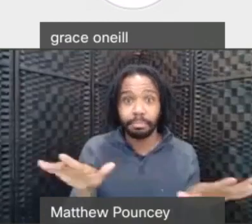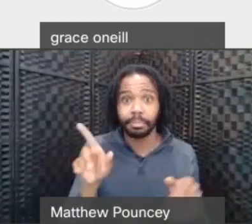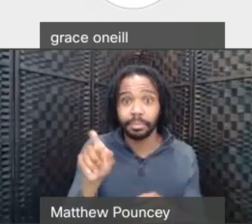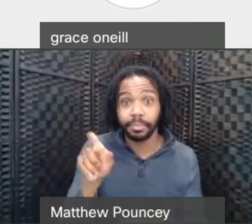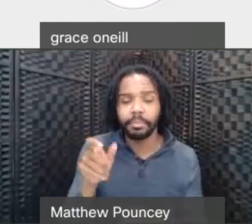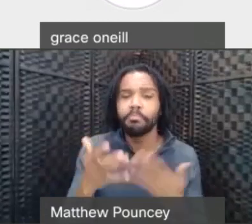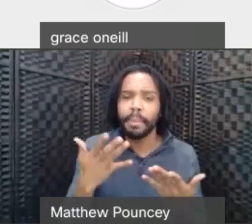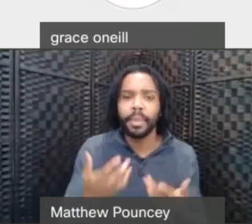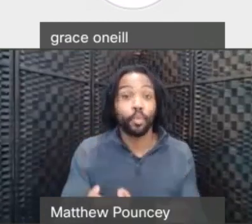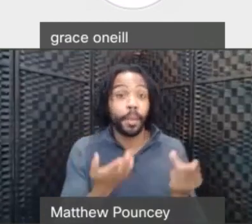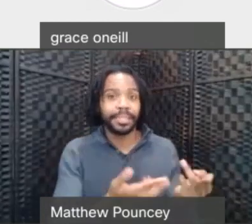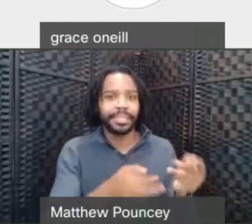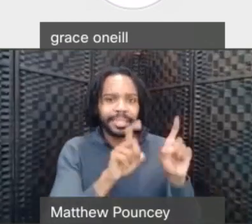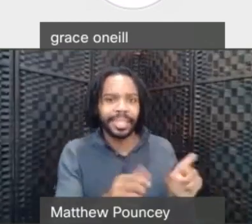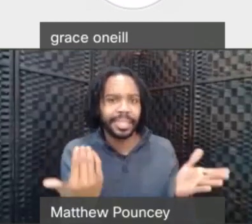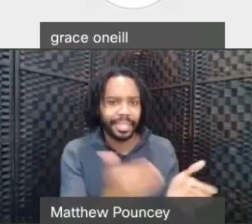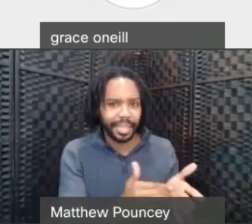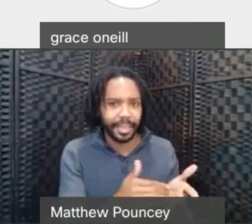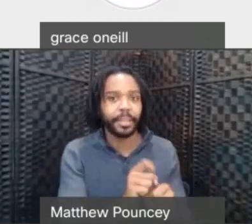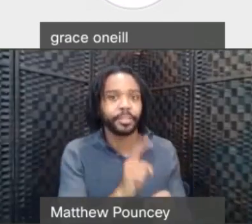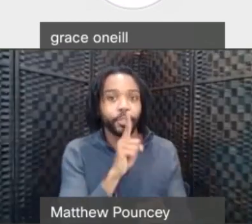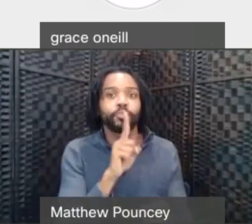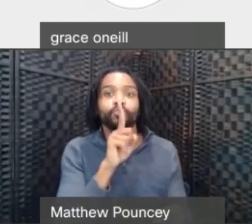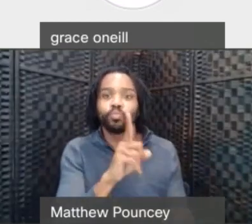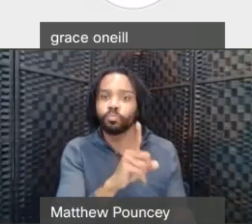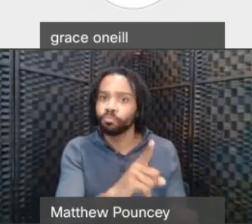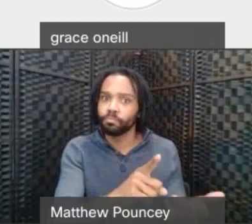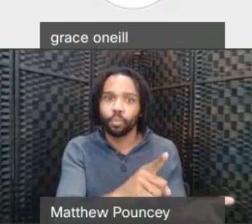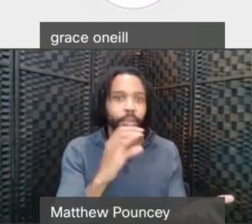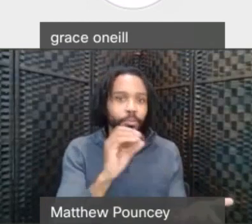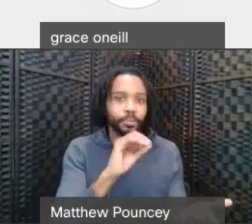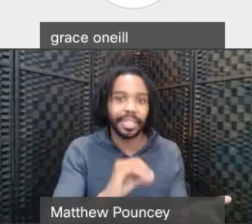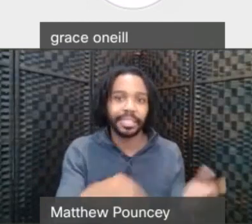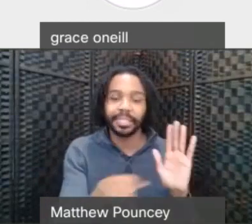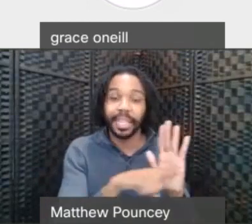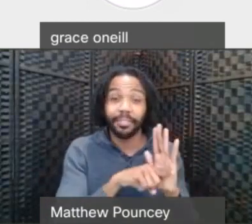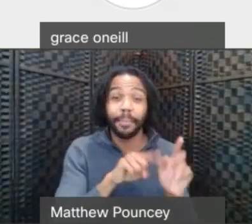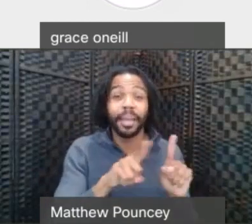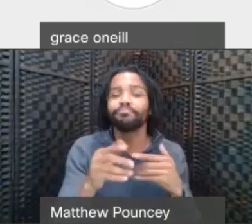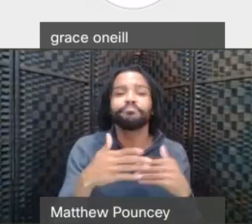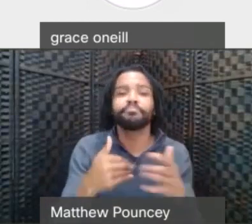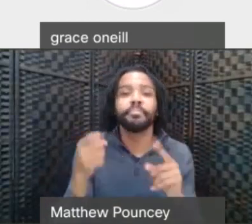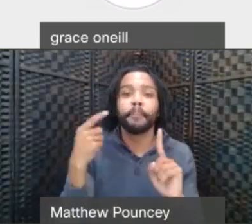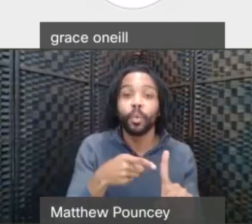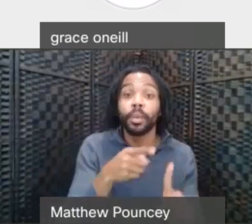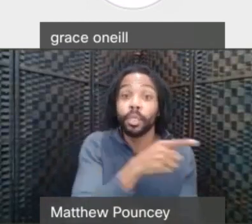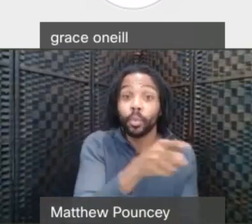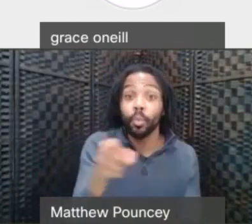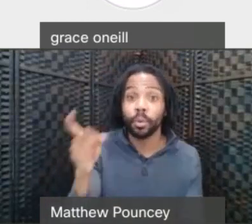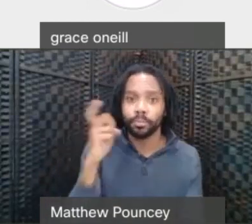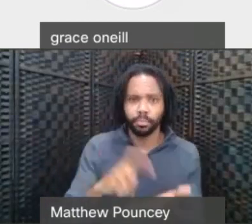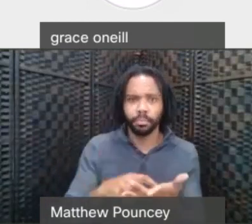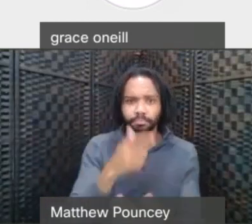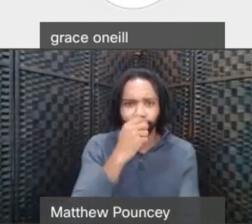them again to make sure that they're truly negative. But regardless, those that are symptomatic under normal circumstances